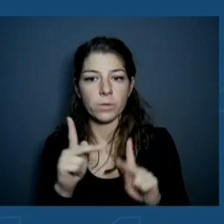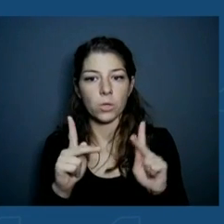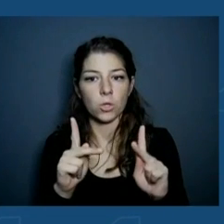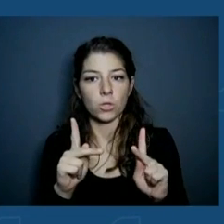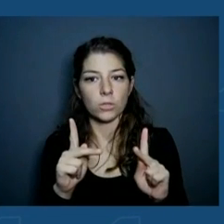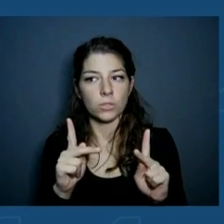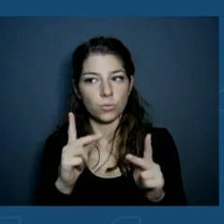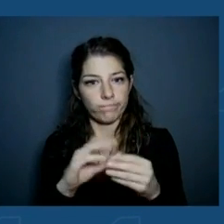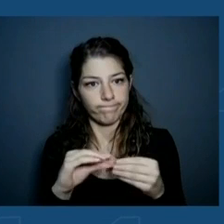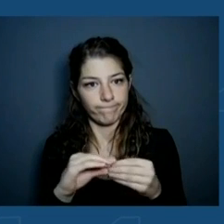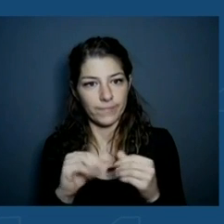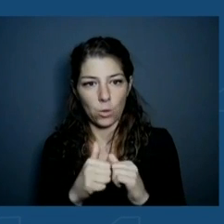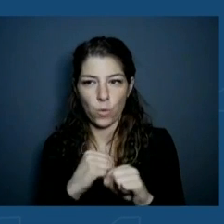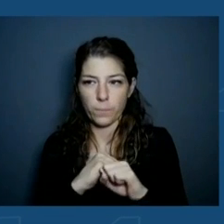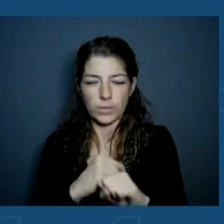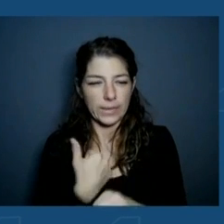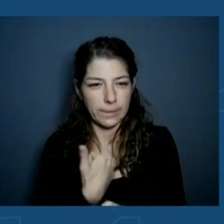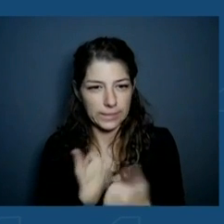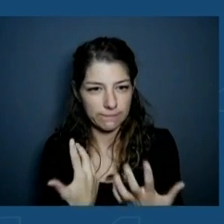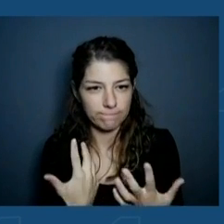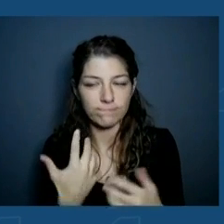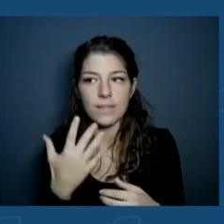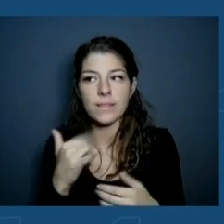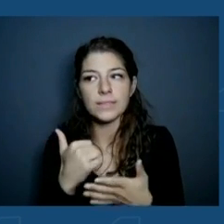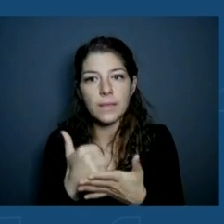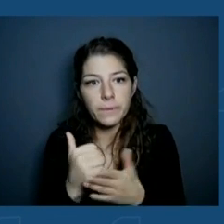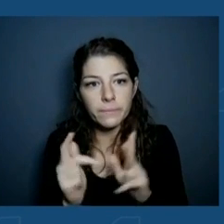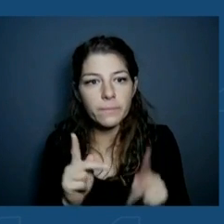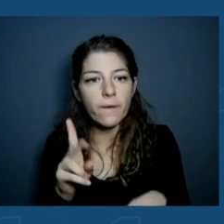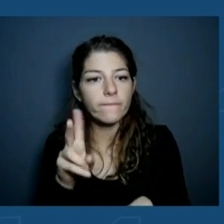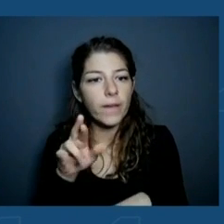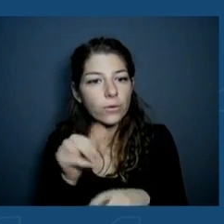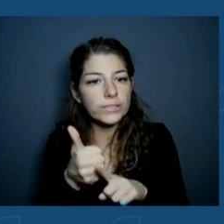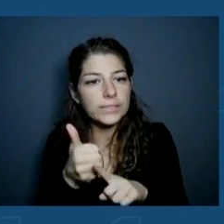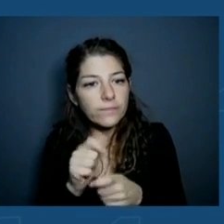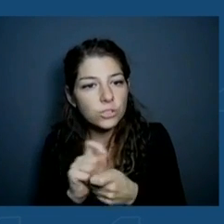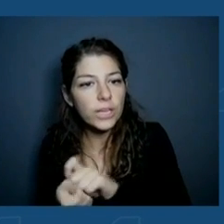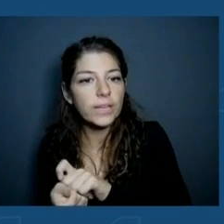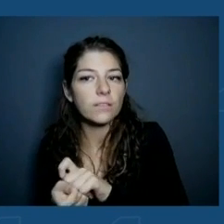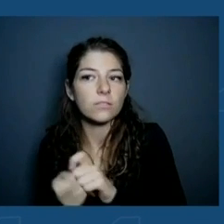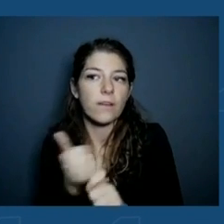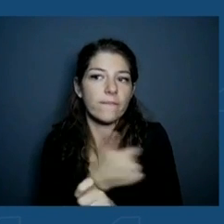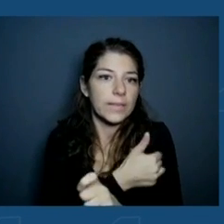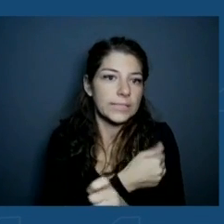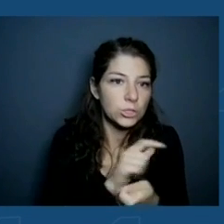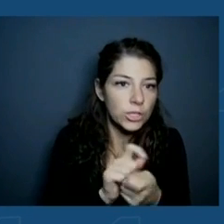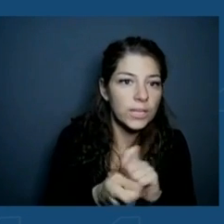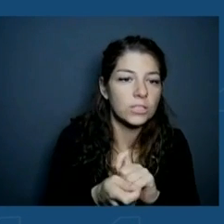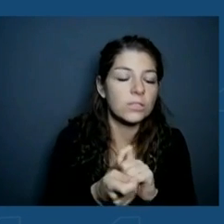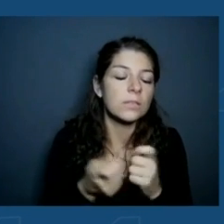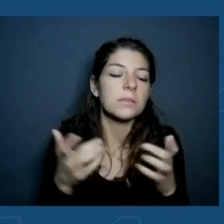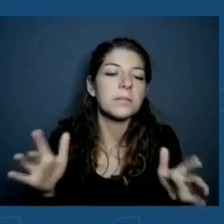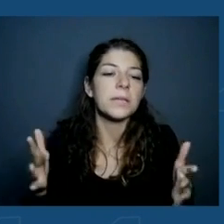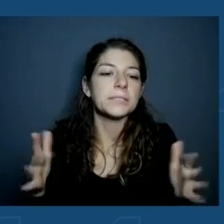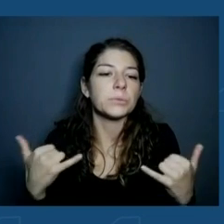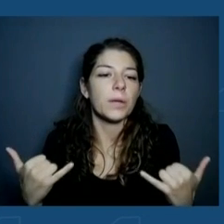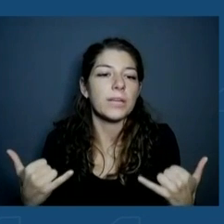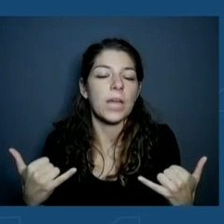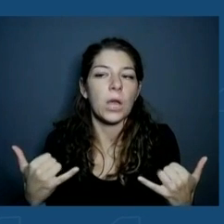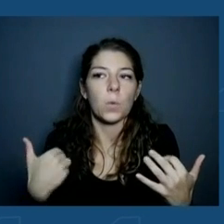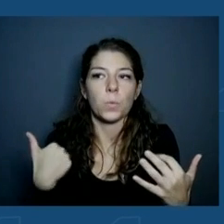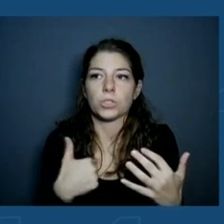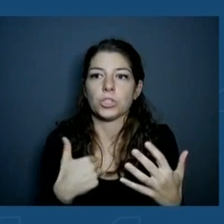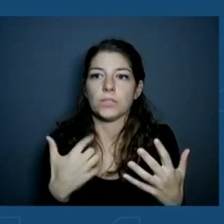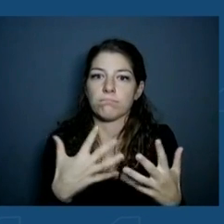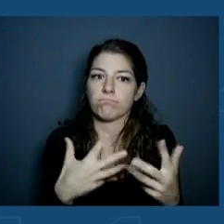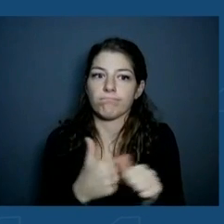how do I protect myself? That's what I'm helping people. The virus changed, now the vaccine has changed. And that's all we're doing here. We're just up to date now. You